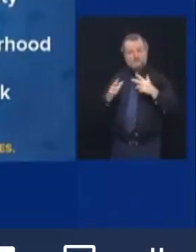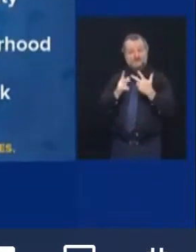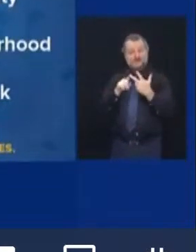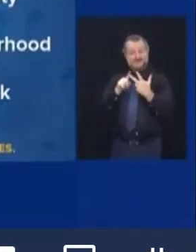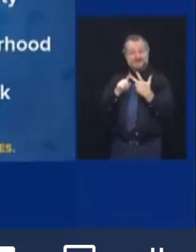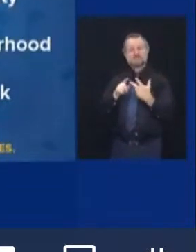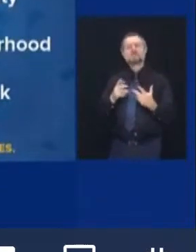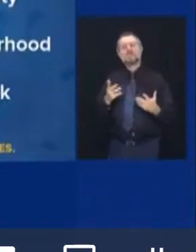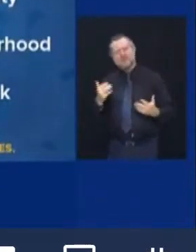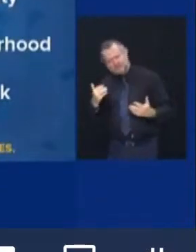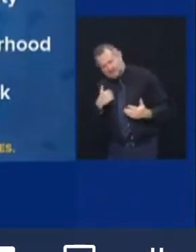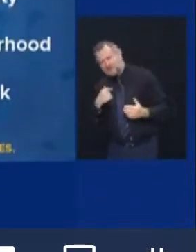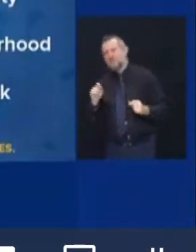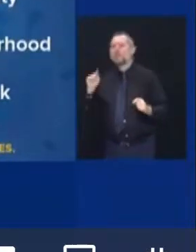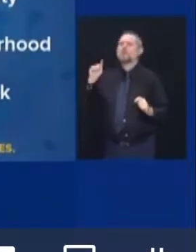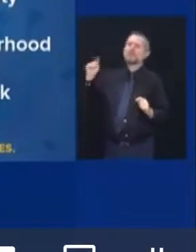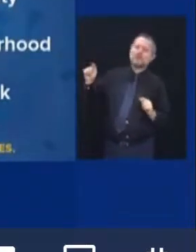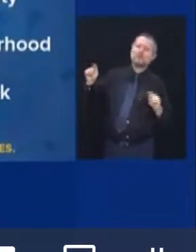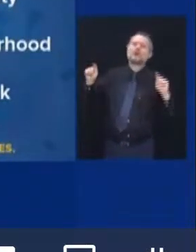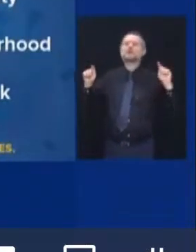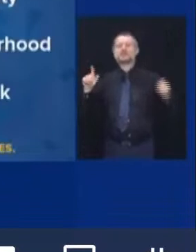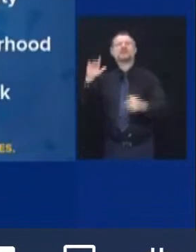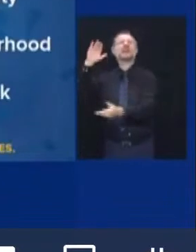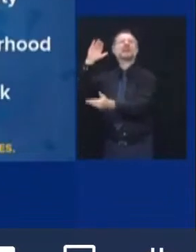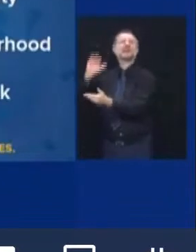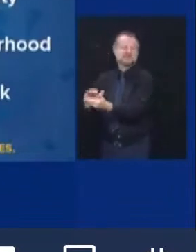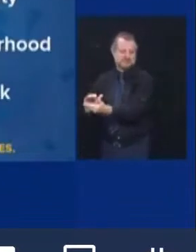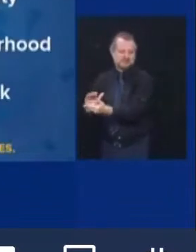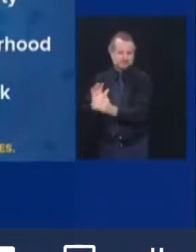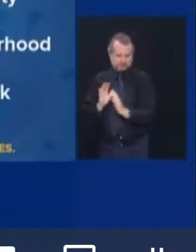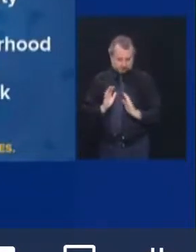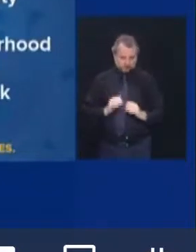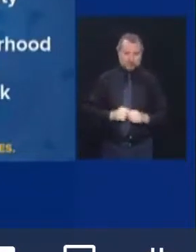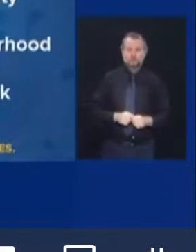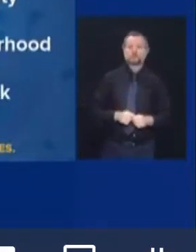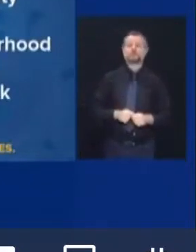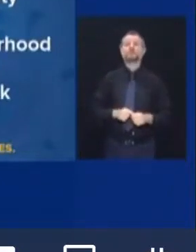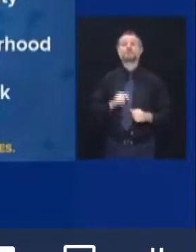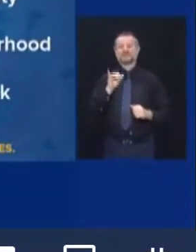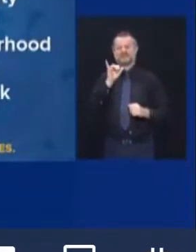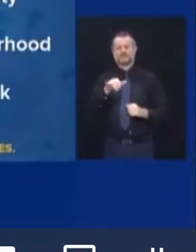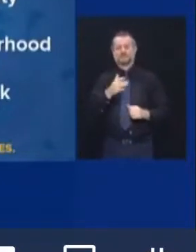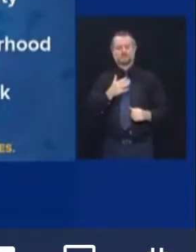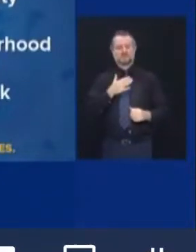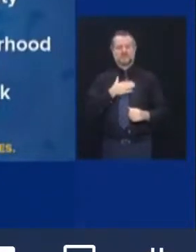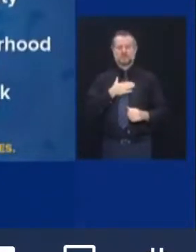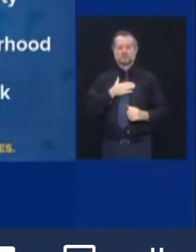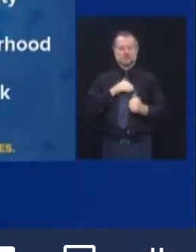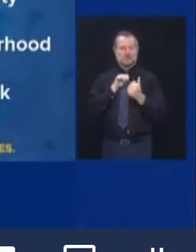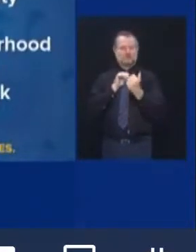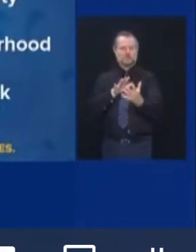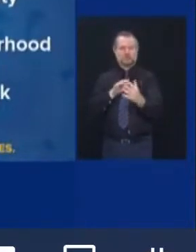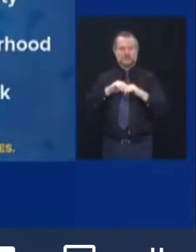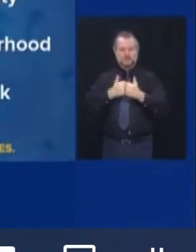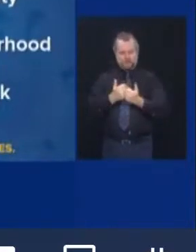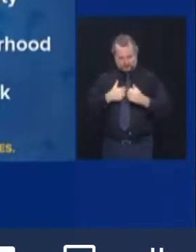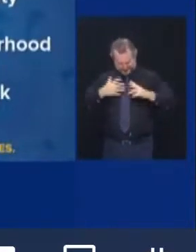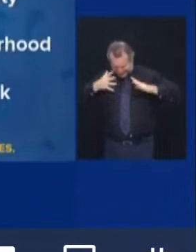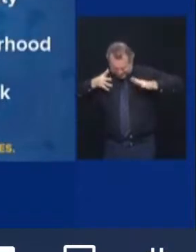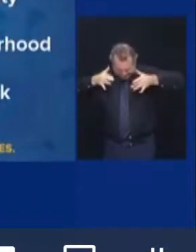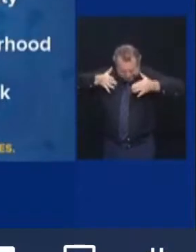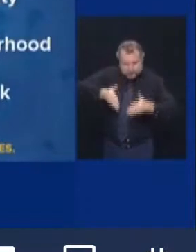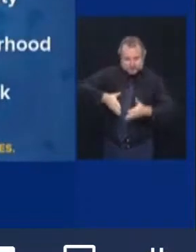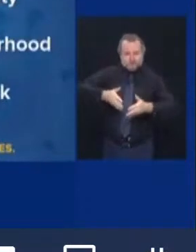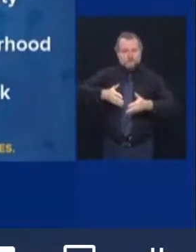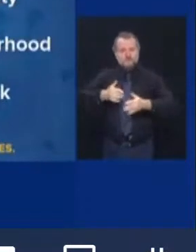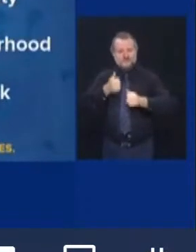cases, which is the yellow zone. That is how we are going to target